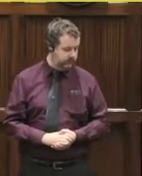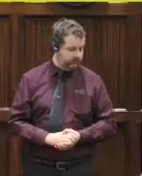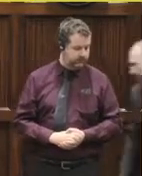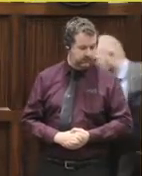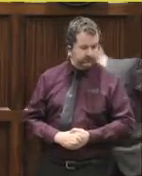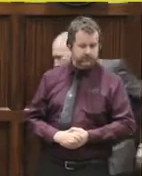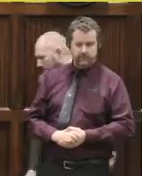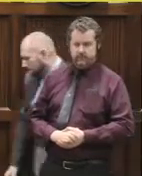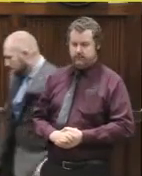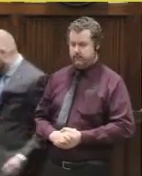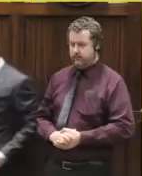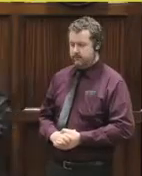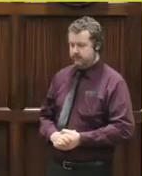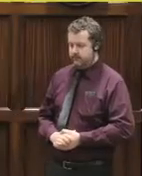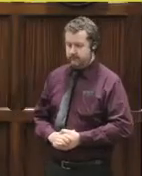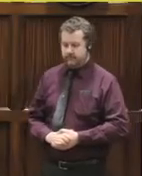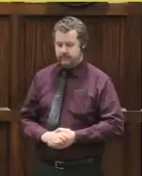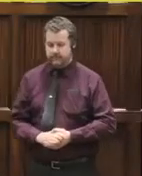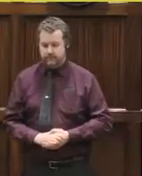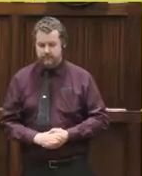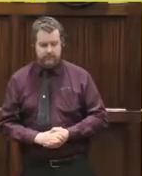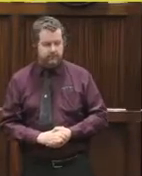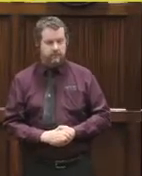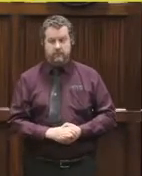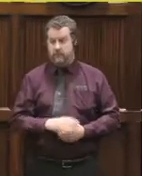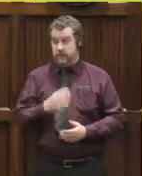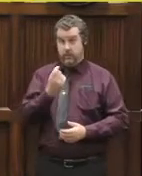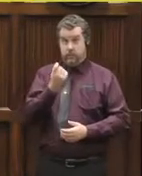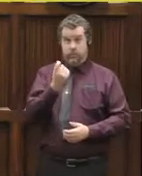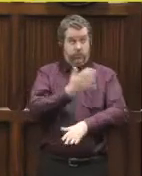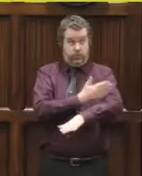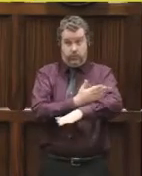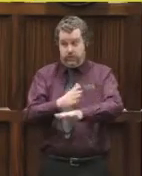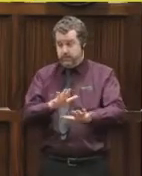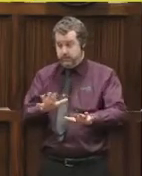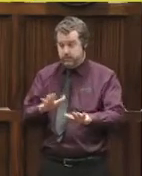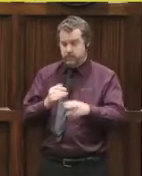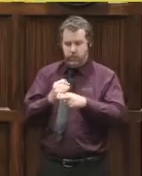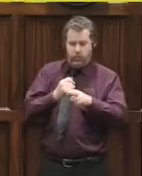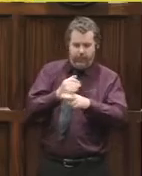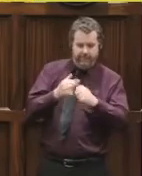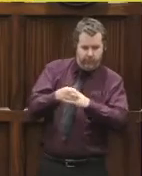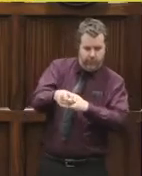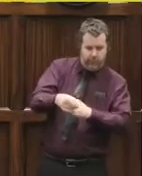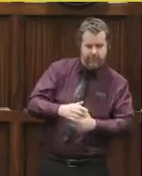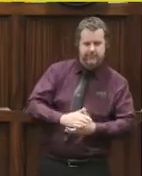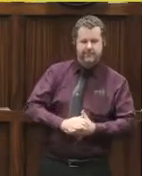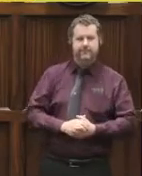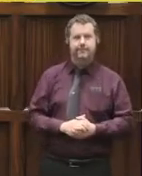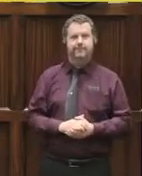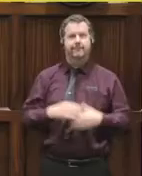Well, he should be here now. Sorry, we're about to start. Is it? Yeah, we're waiting for you.